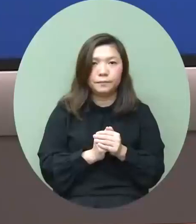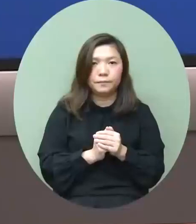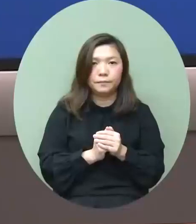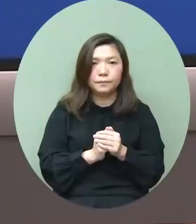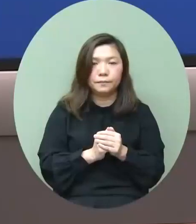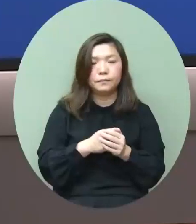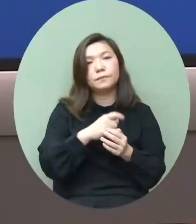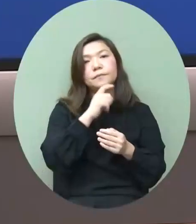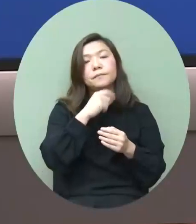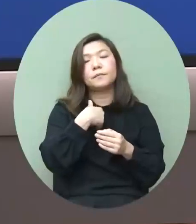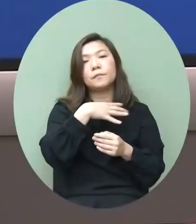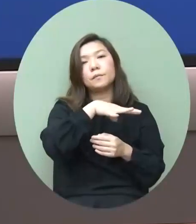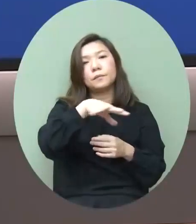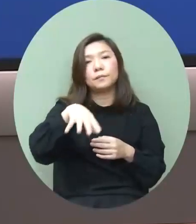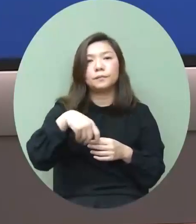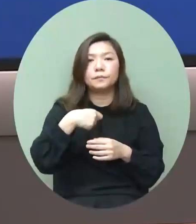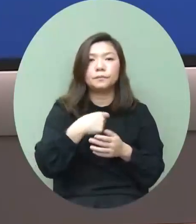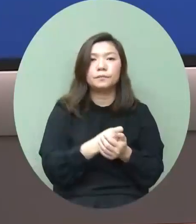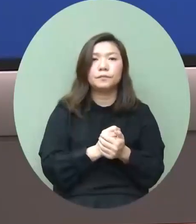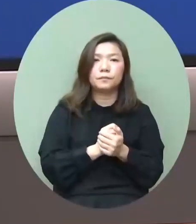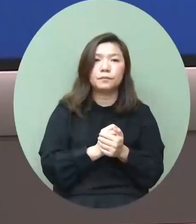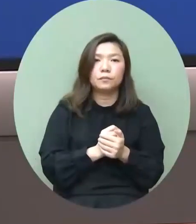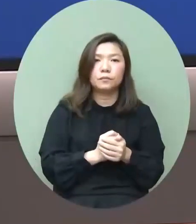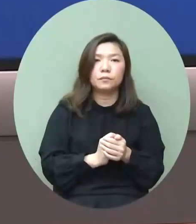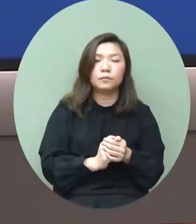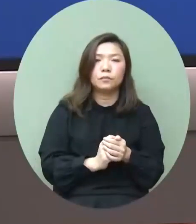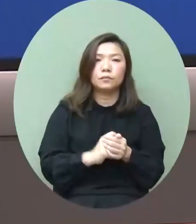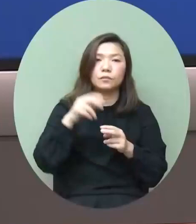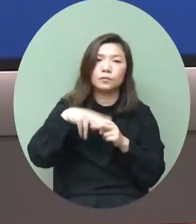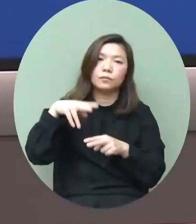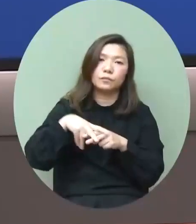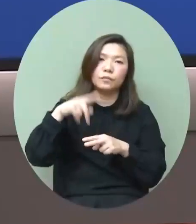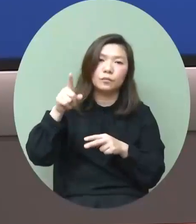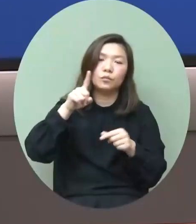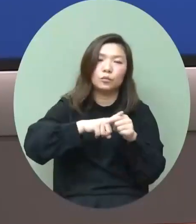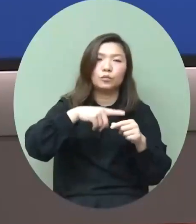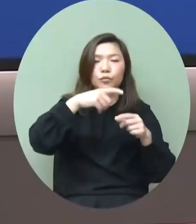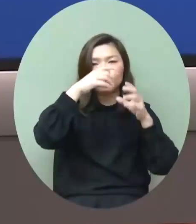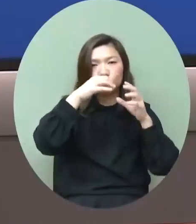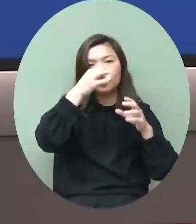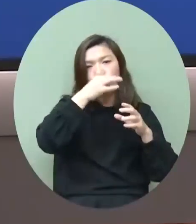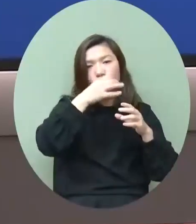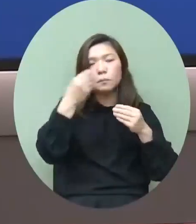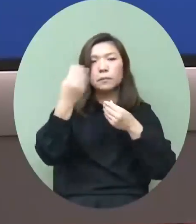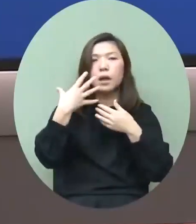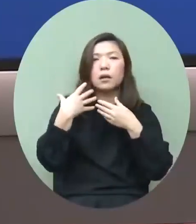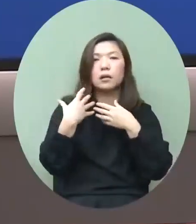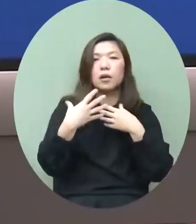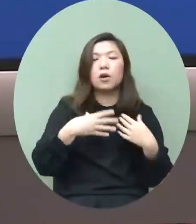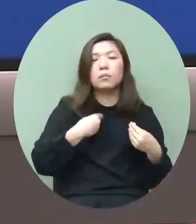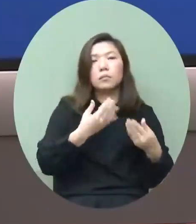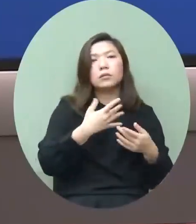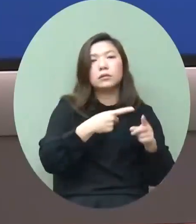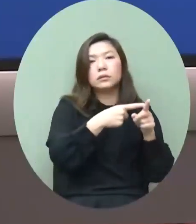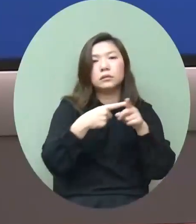by the central government We are all certain by the large number of fatalities in this